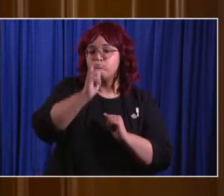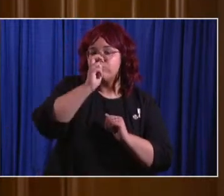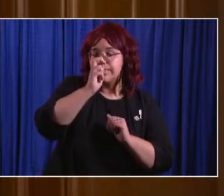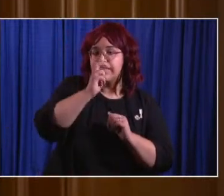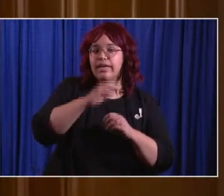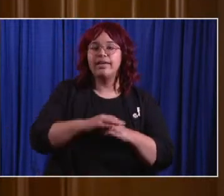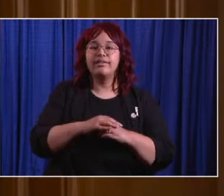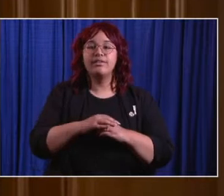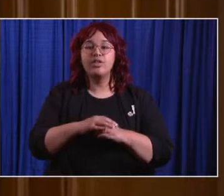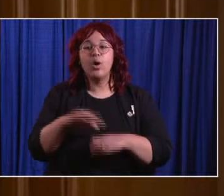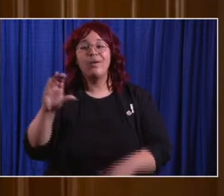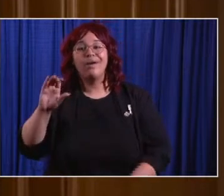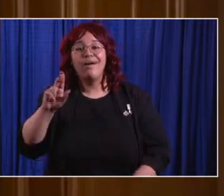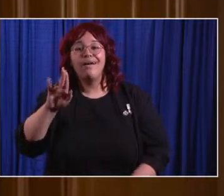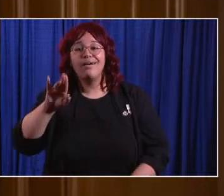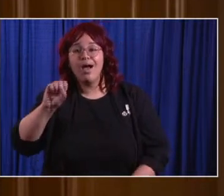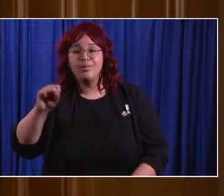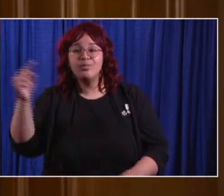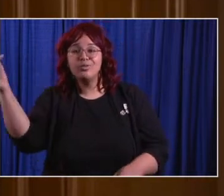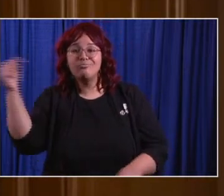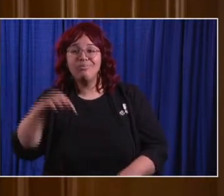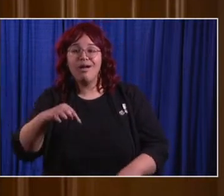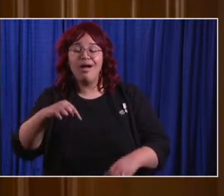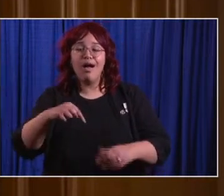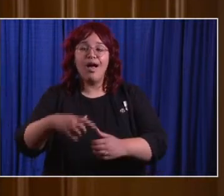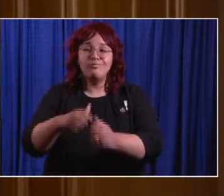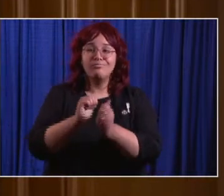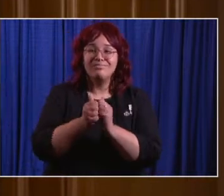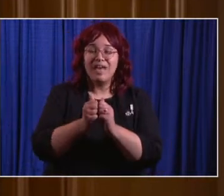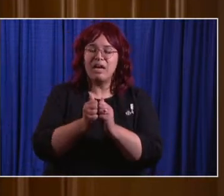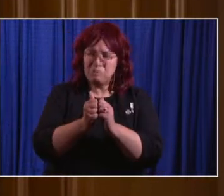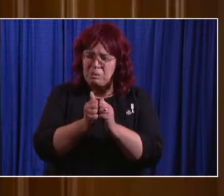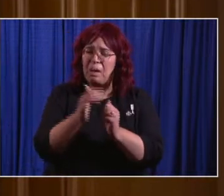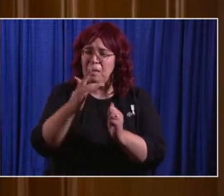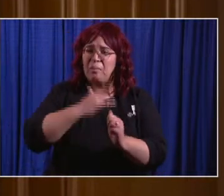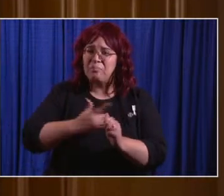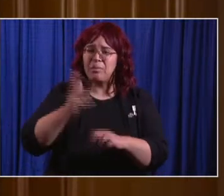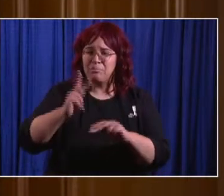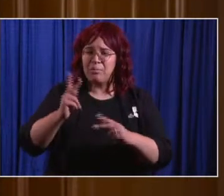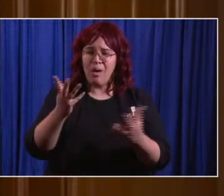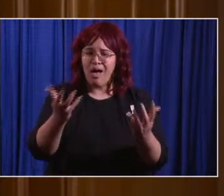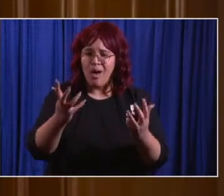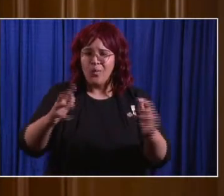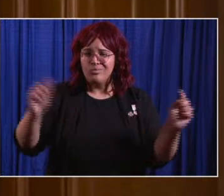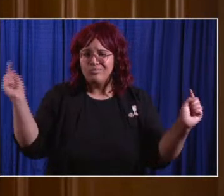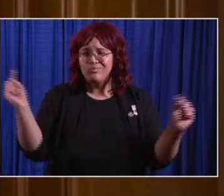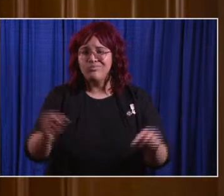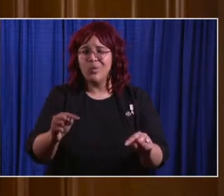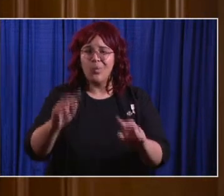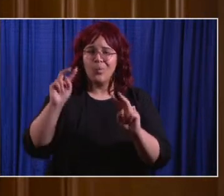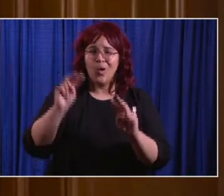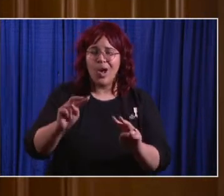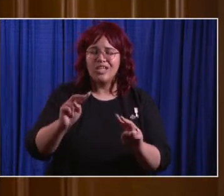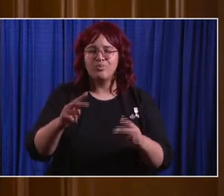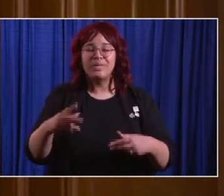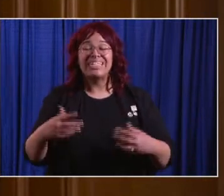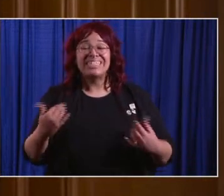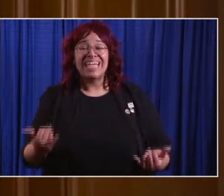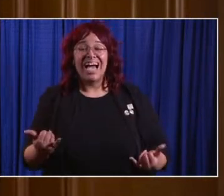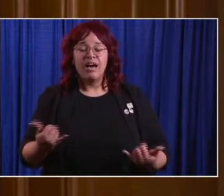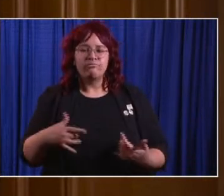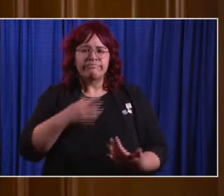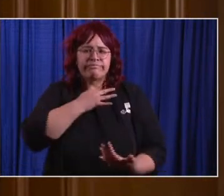good crowd. What have you heard from the two teams as far as cooperation with masking, social